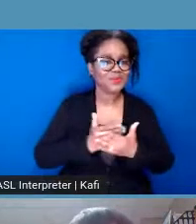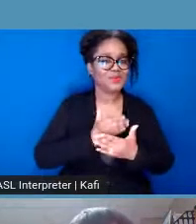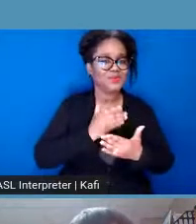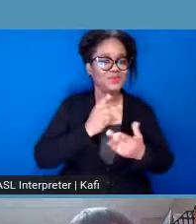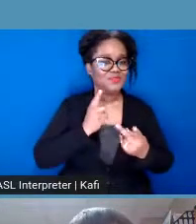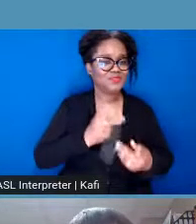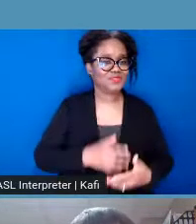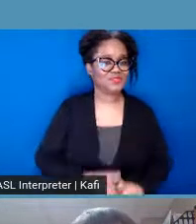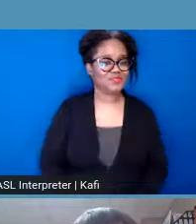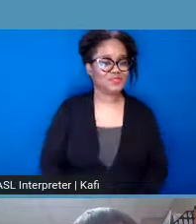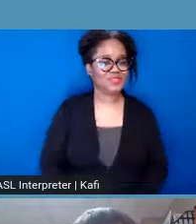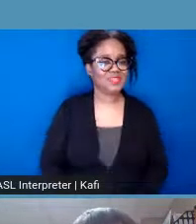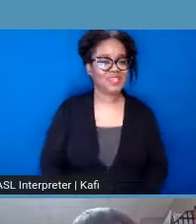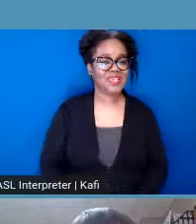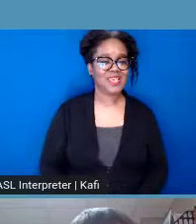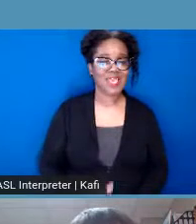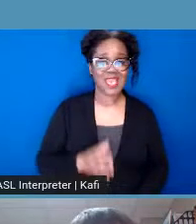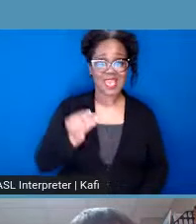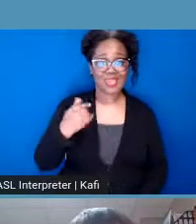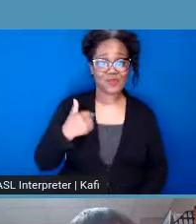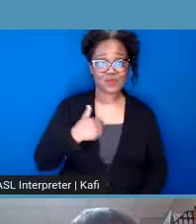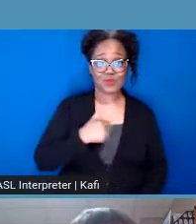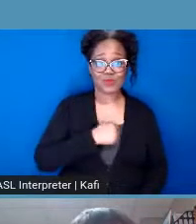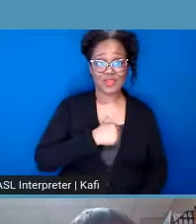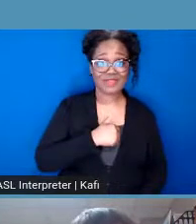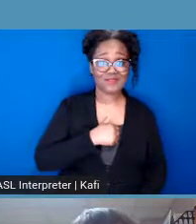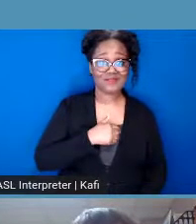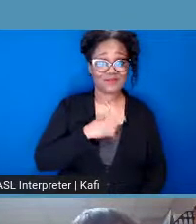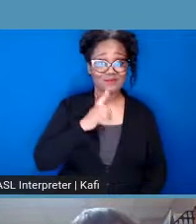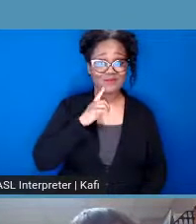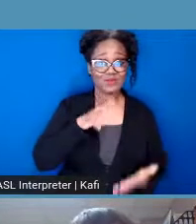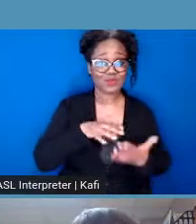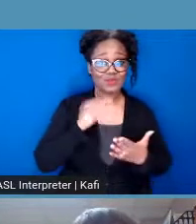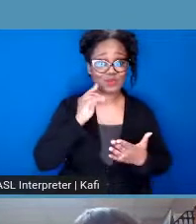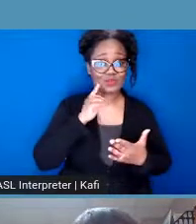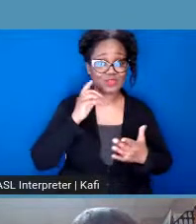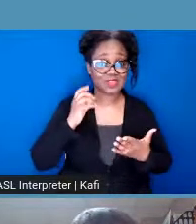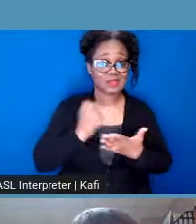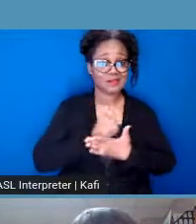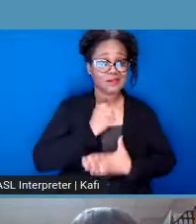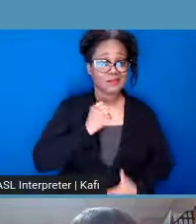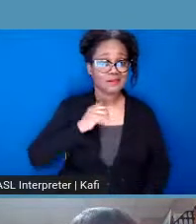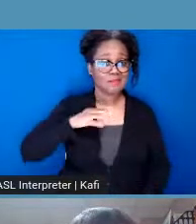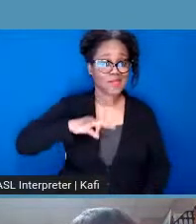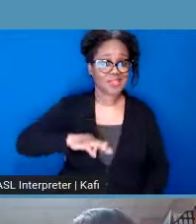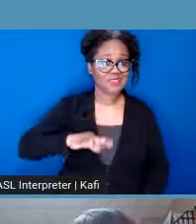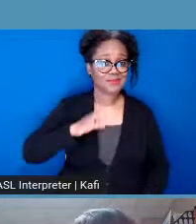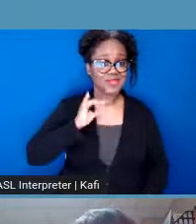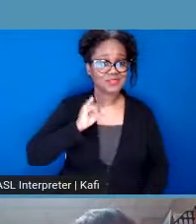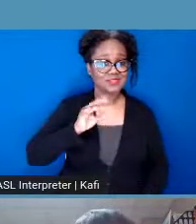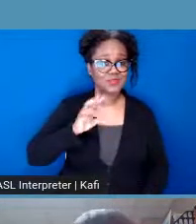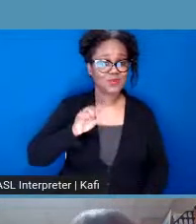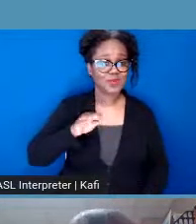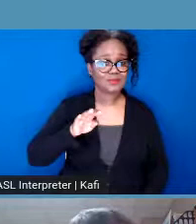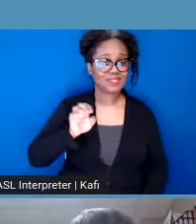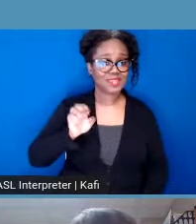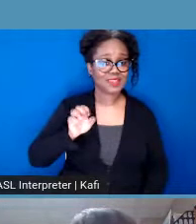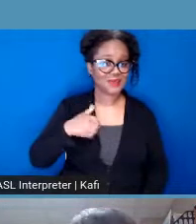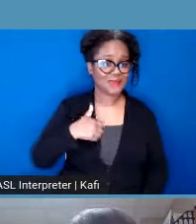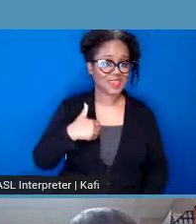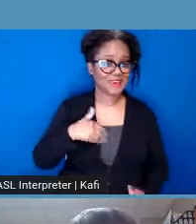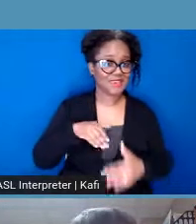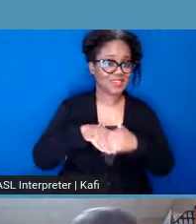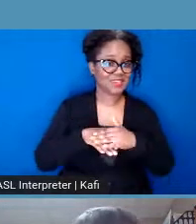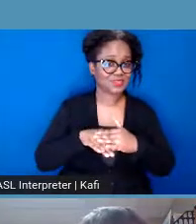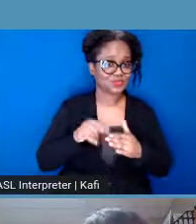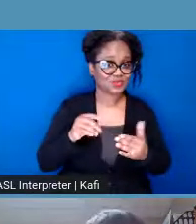we learned to maximize the website that we have access to. And despite its limitations, I think